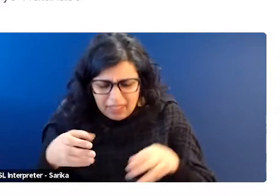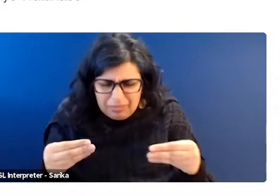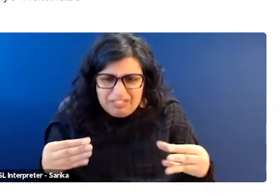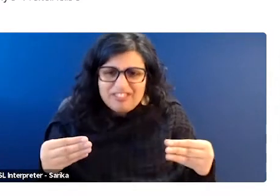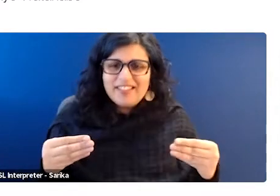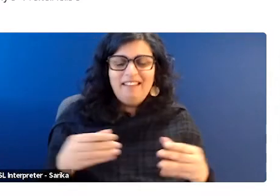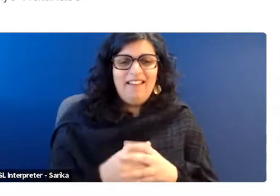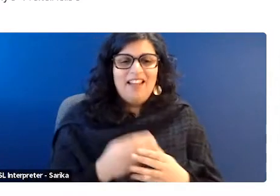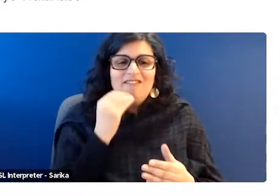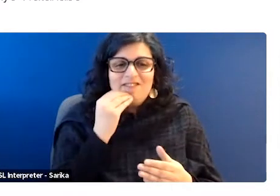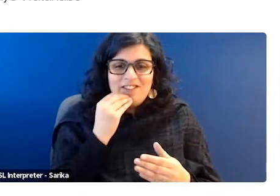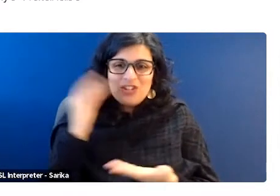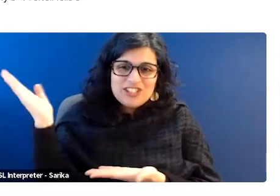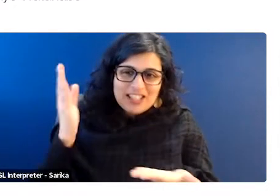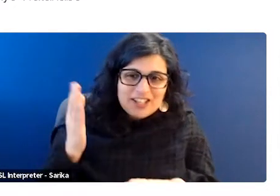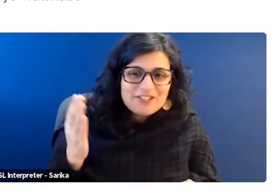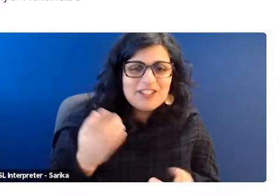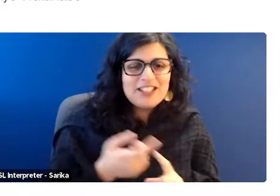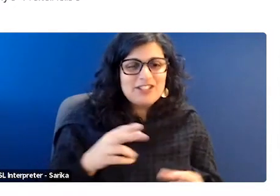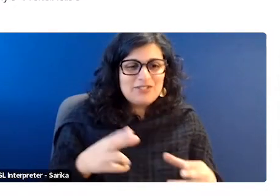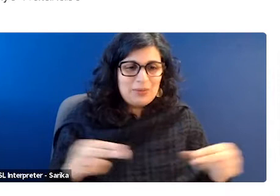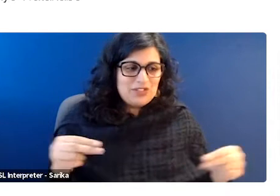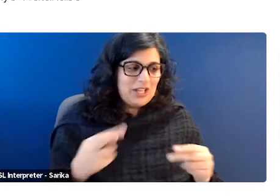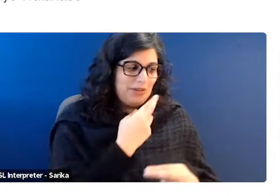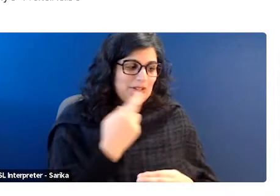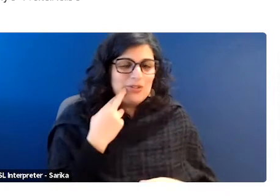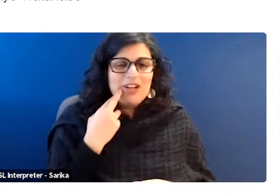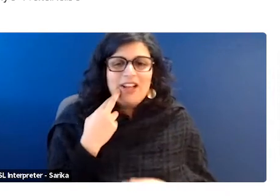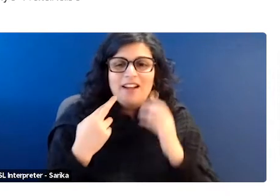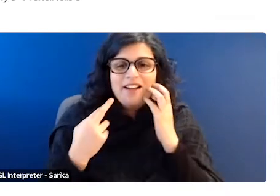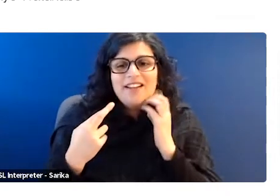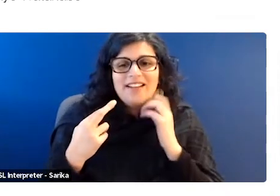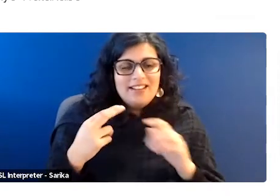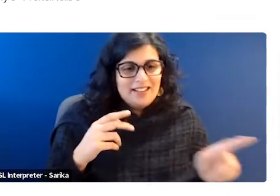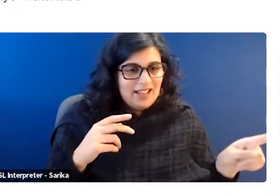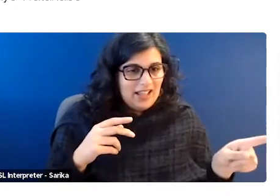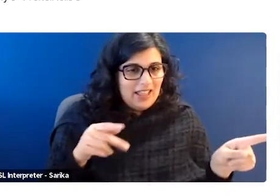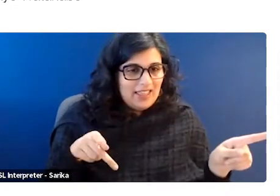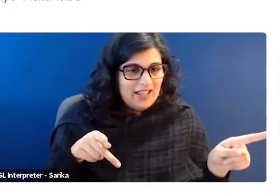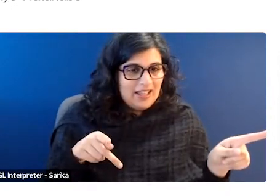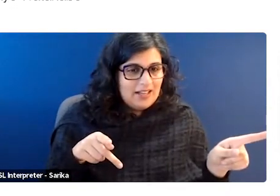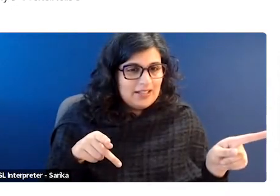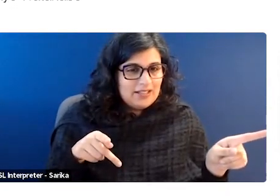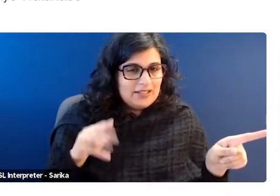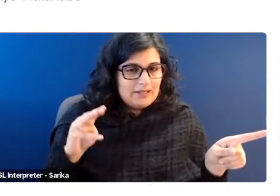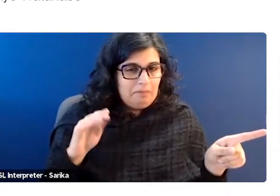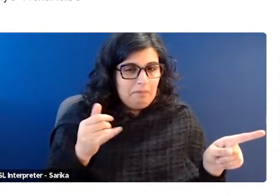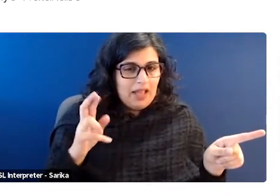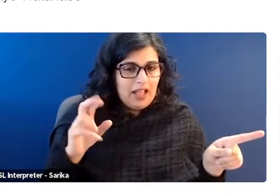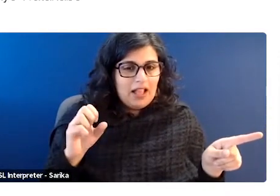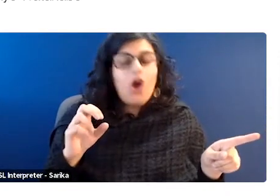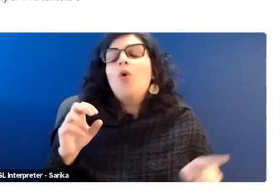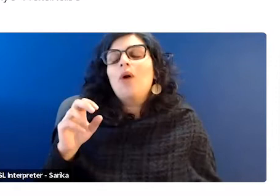rice bags from this Japanese restaurant to these prime mailers from Ground